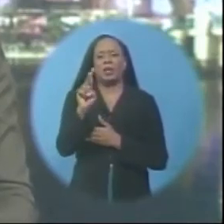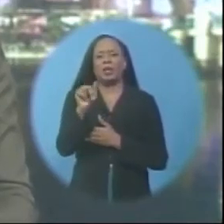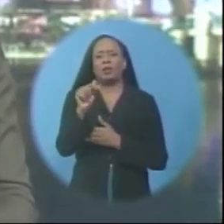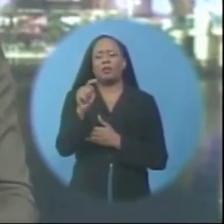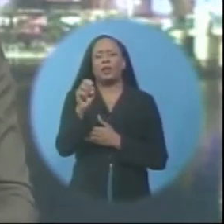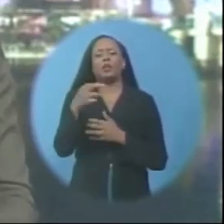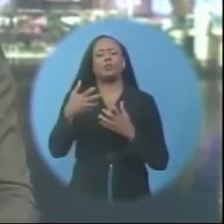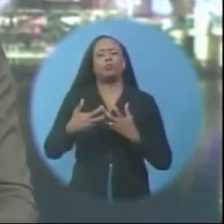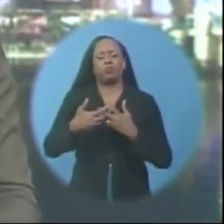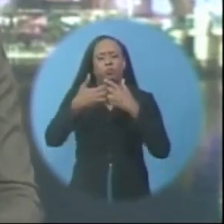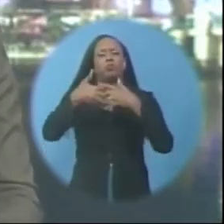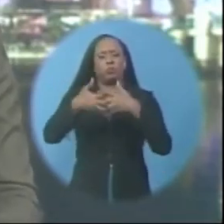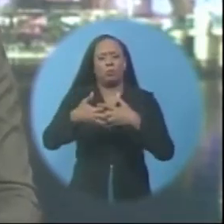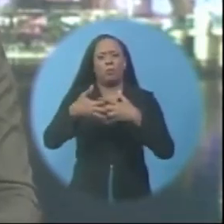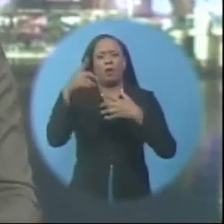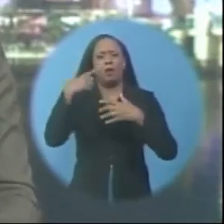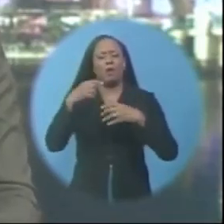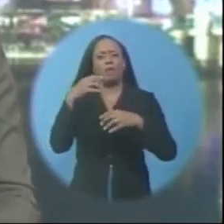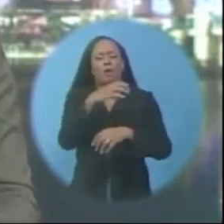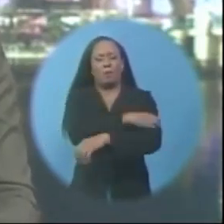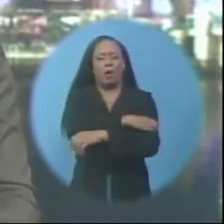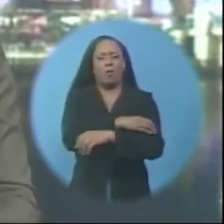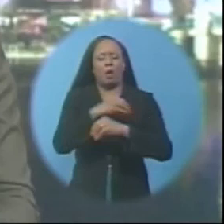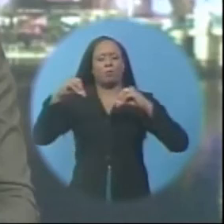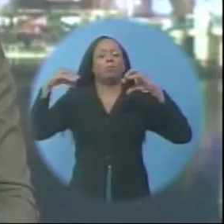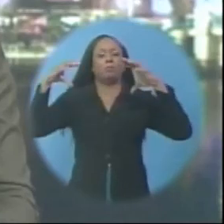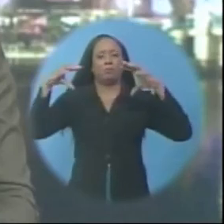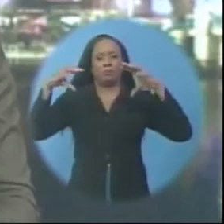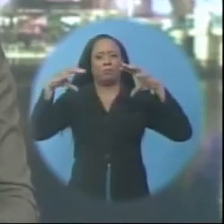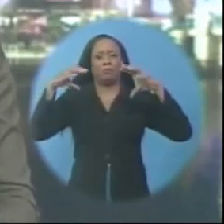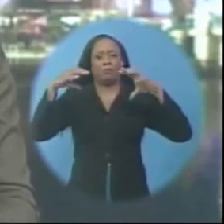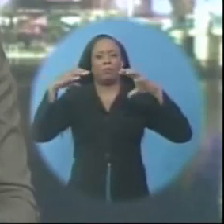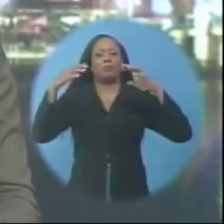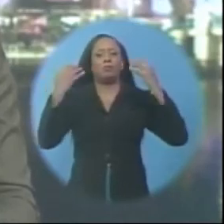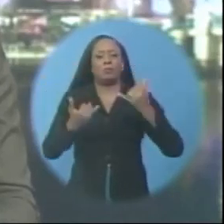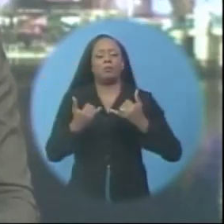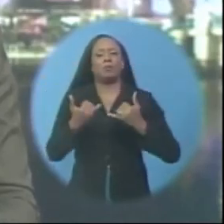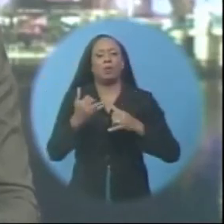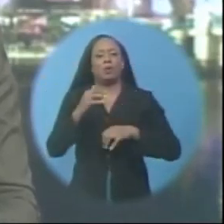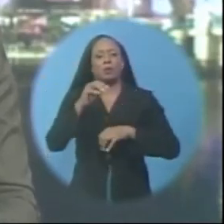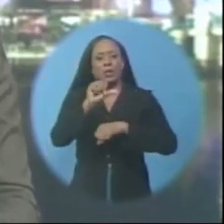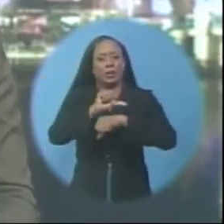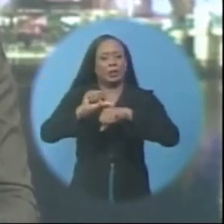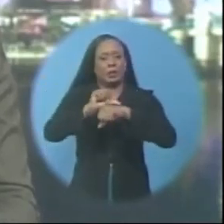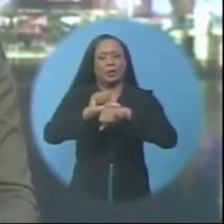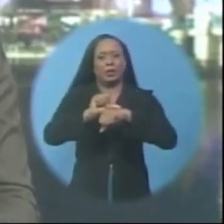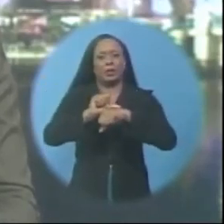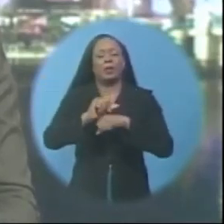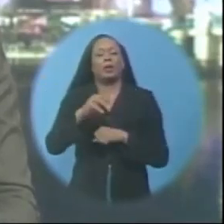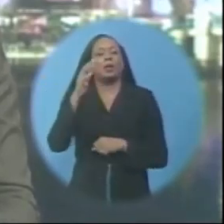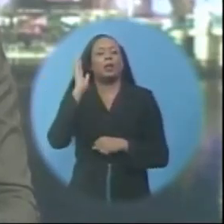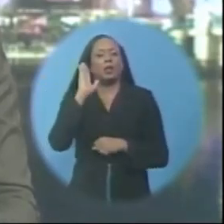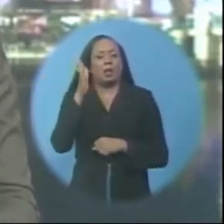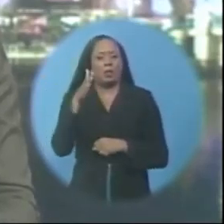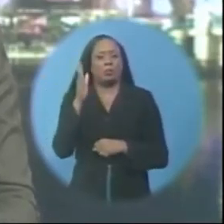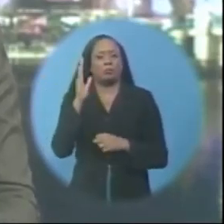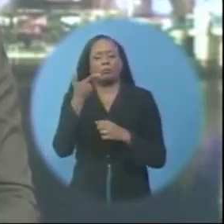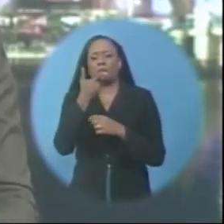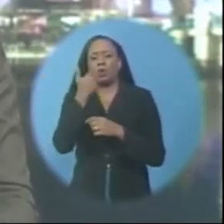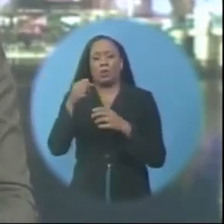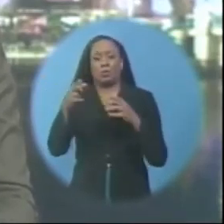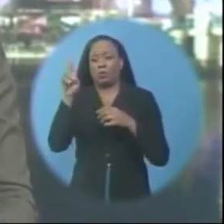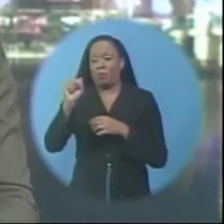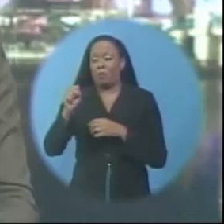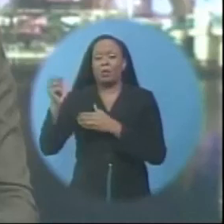restore power to the island. The electrical supplies are expected to be shipped to Antigua from the United States by this weekend.